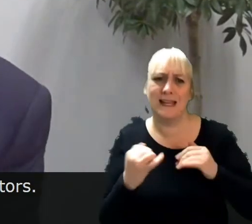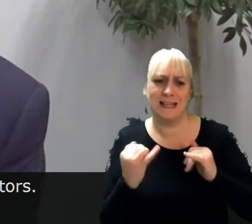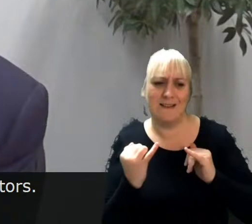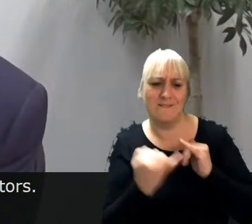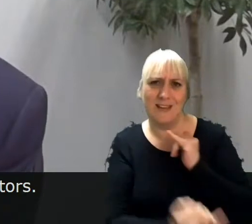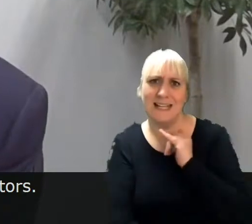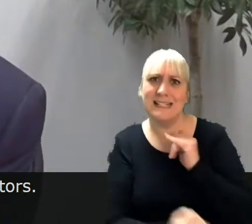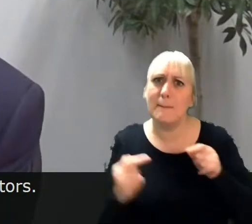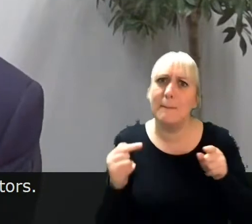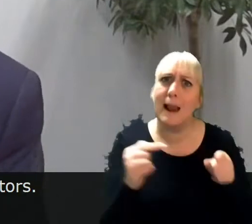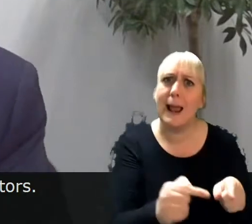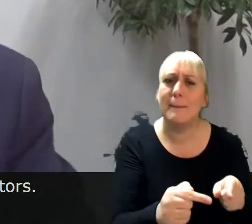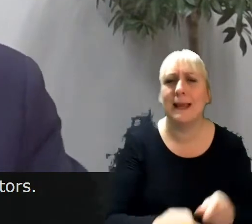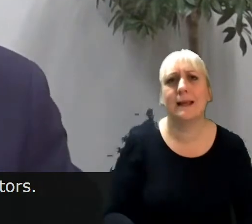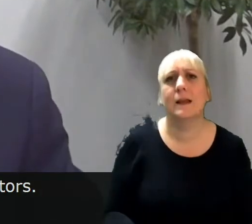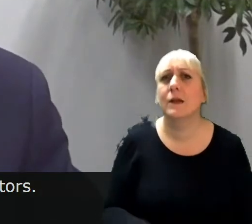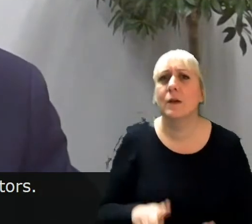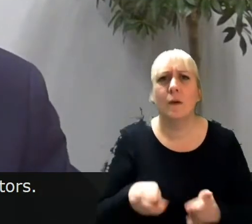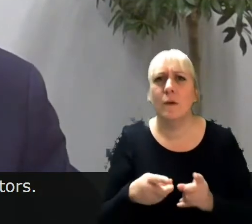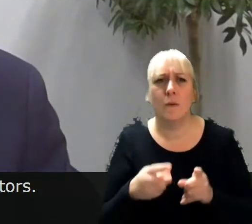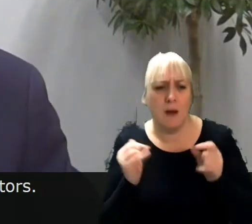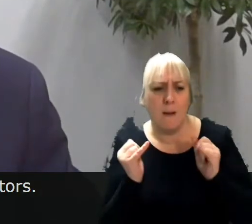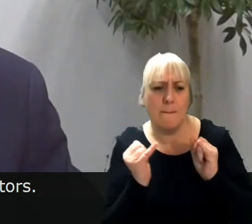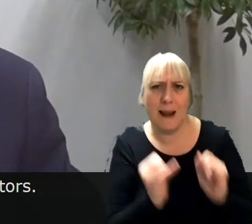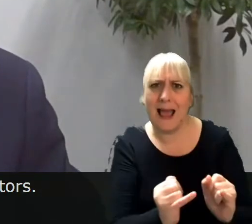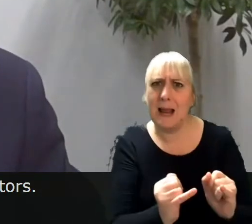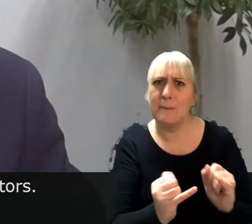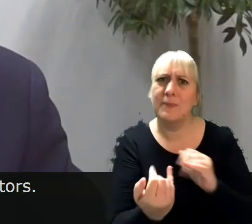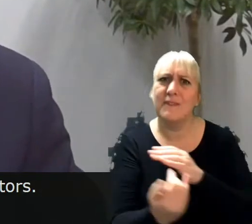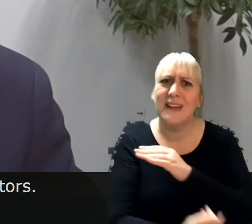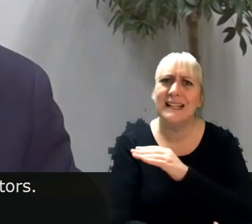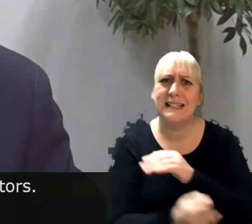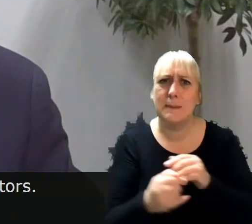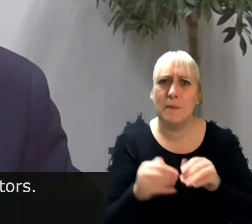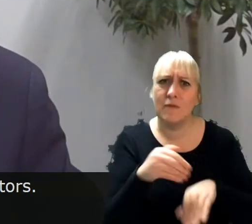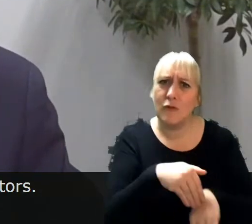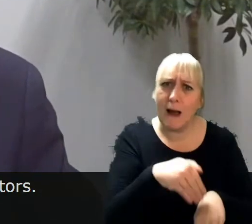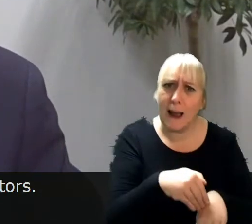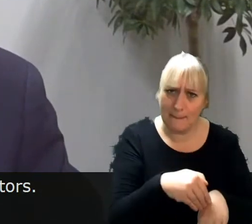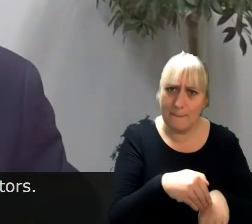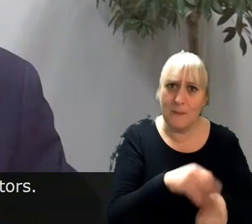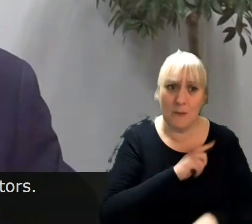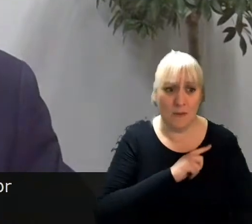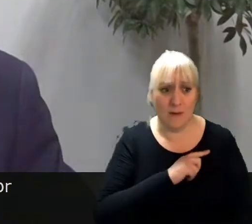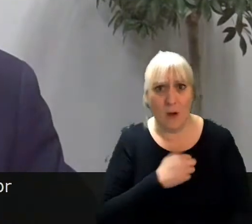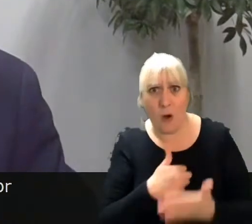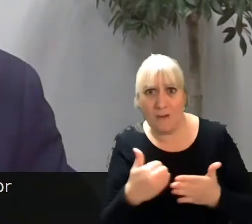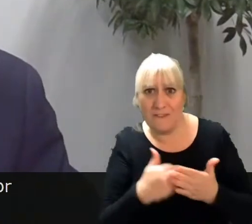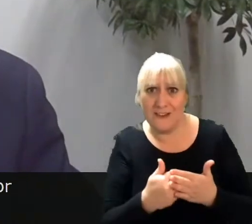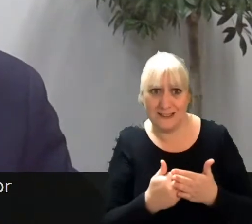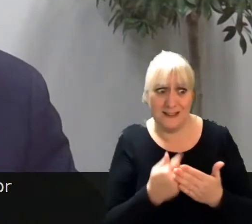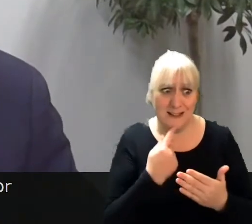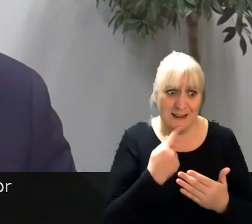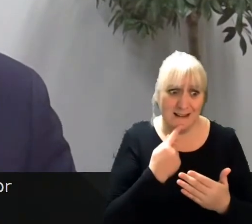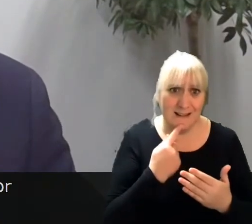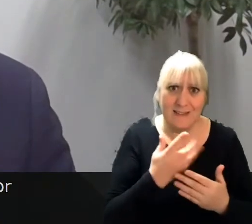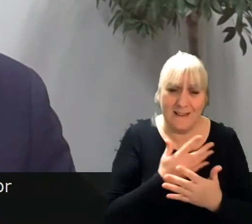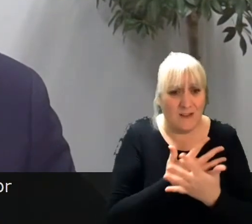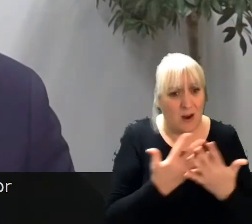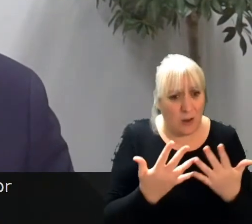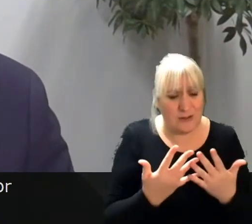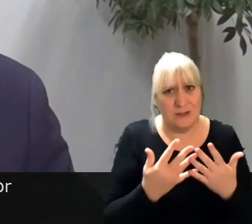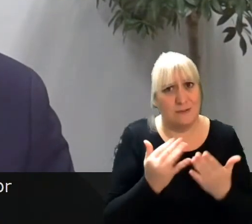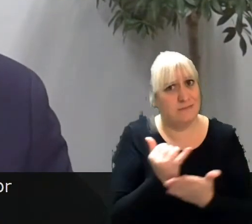the victims or survivors of crime who often are at the receiving end many, many times before they come forward